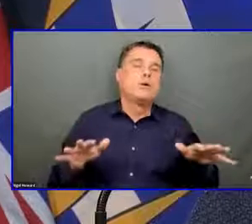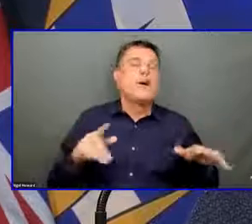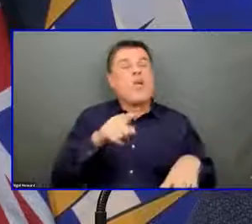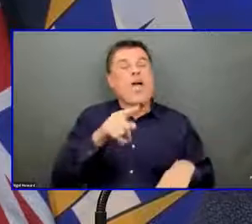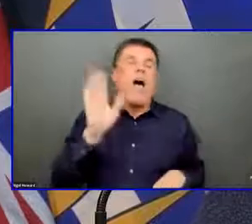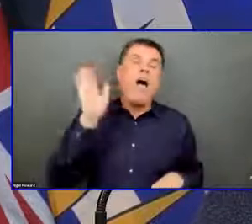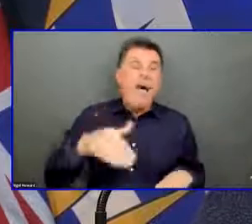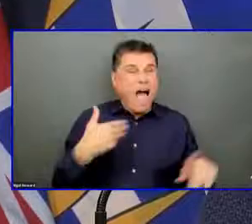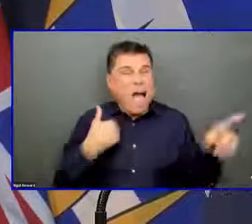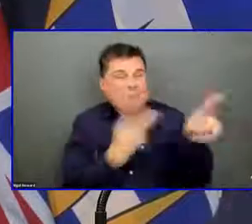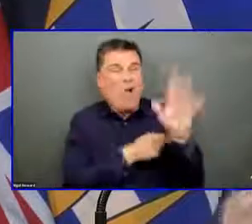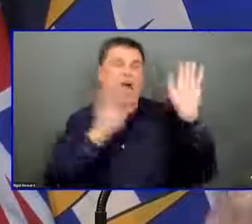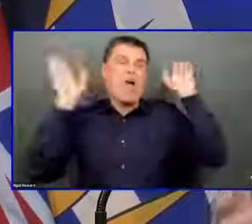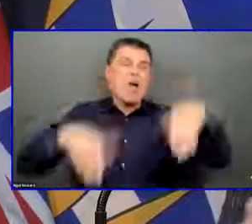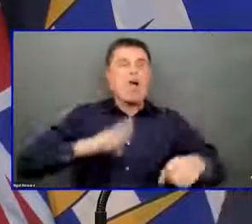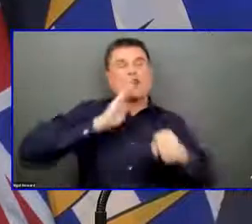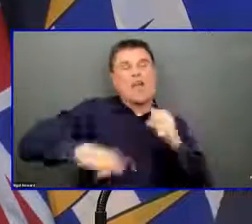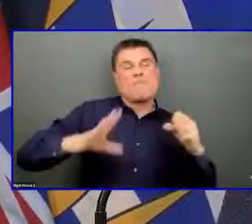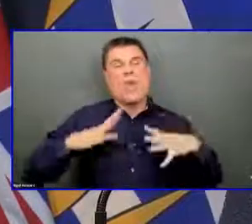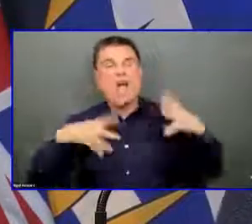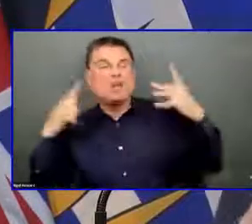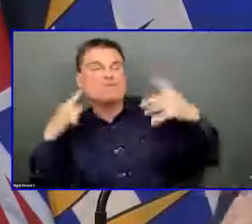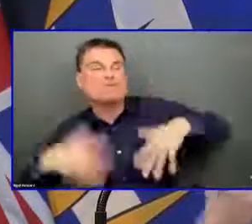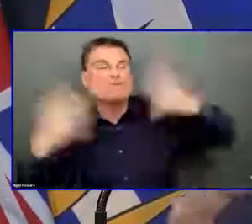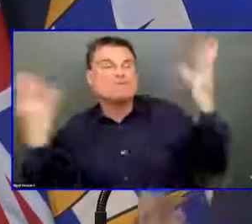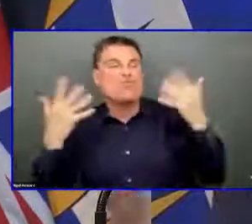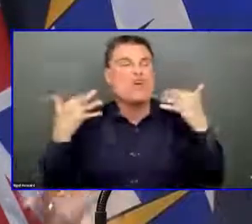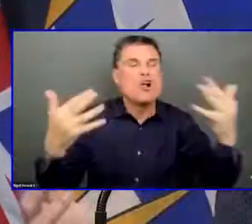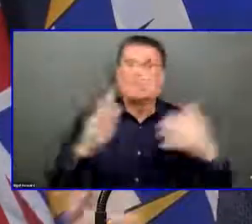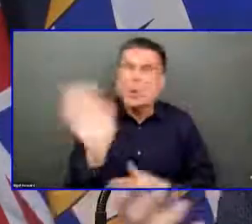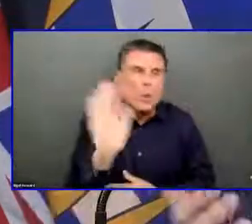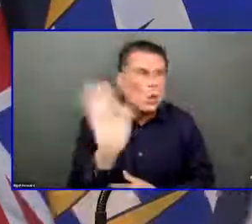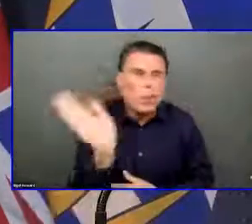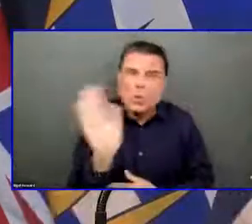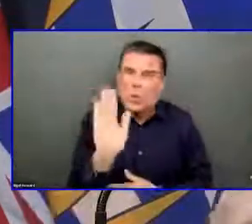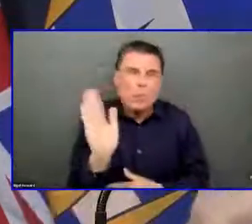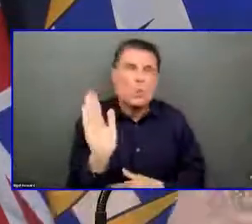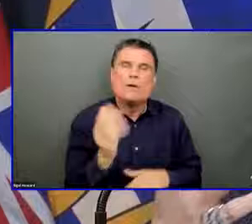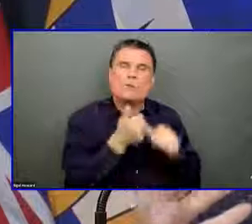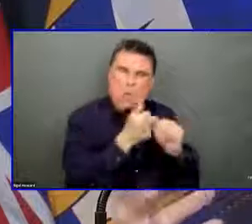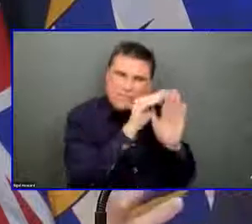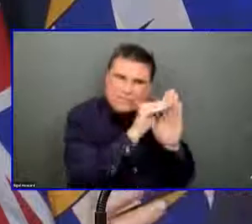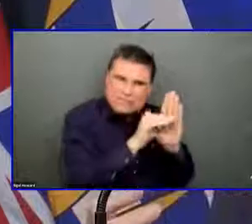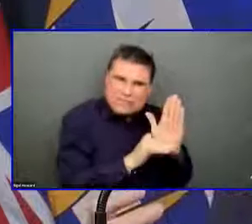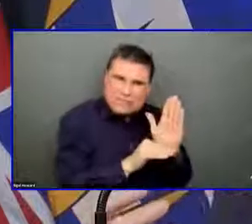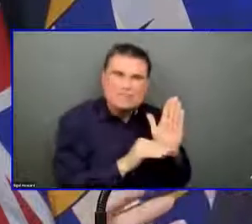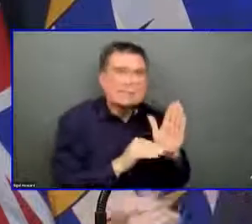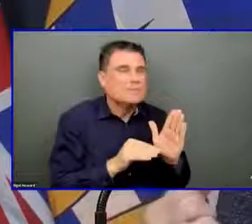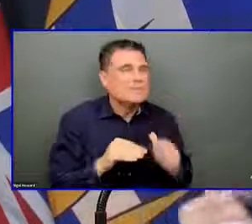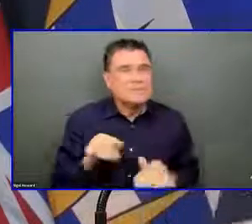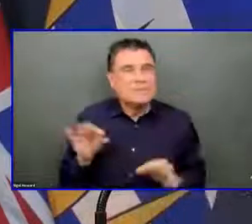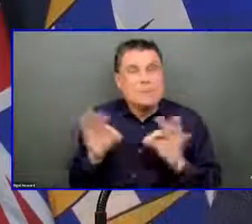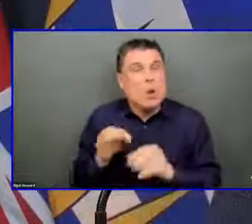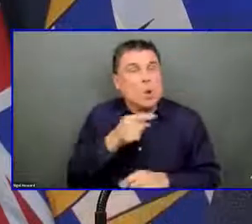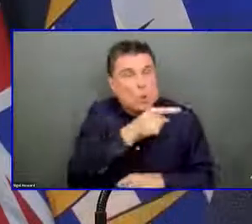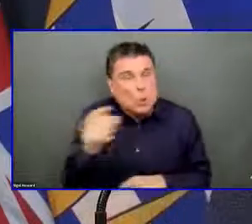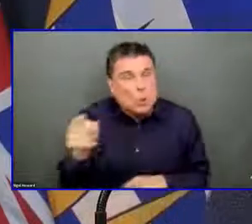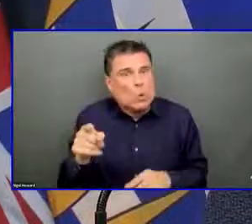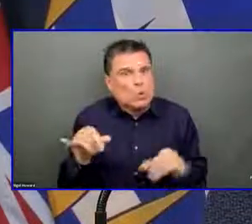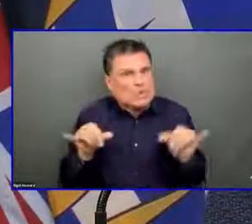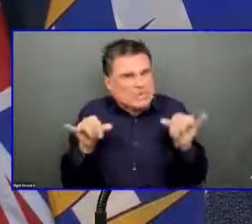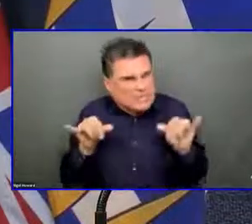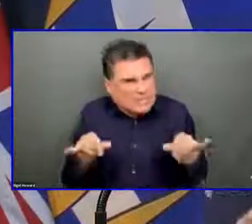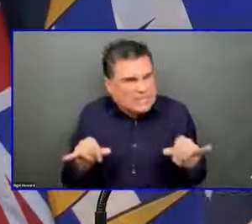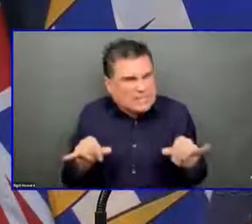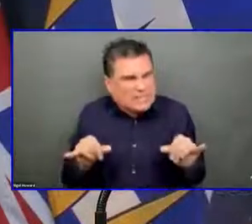And right now, as the weather gets better, as we know we're heading into the period where the transmissibility will decrease, and